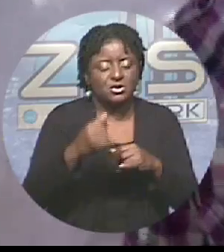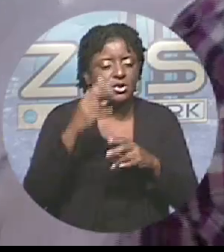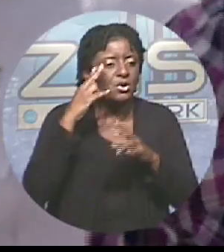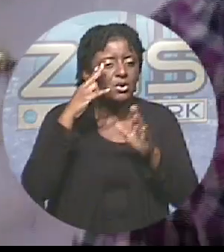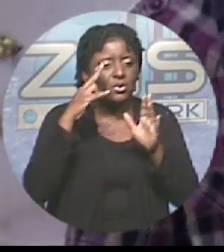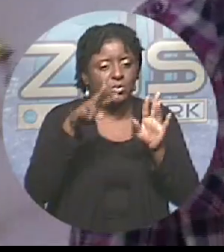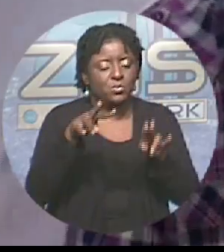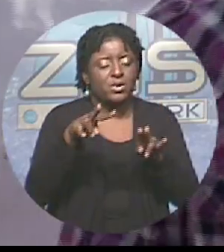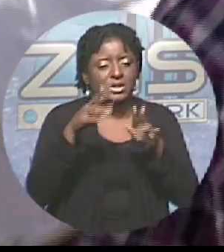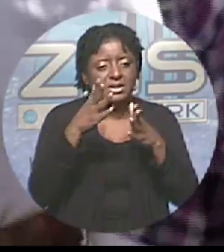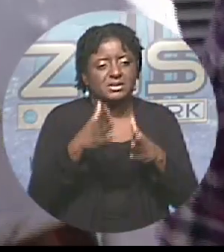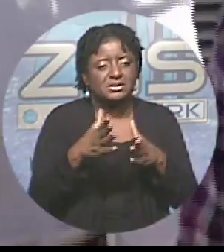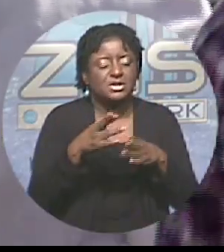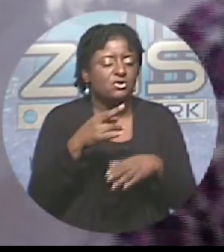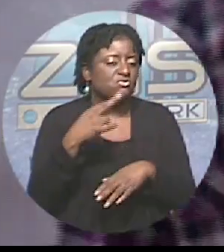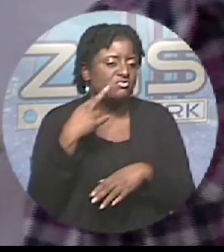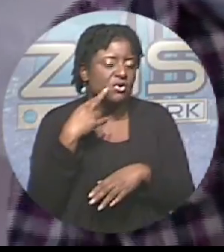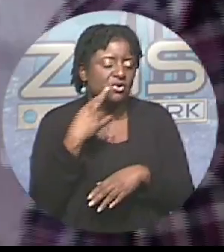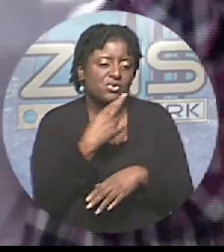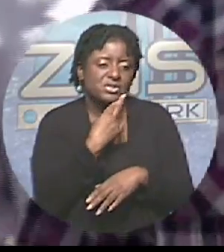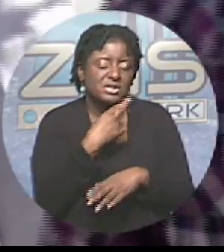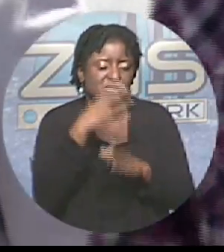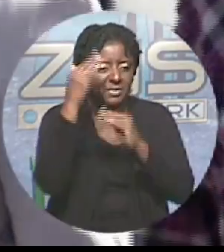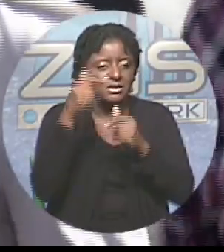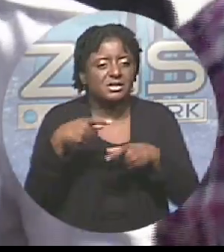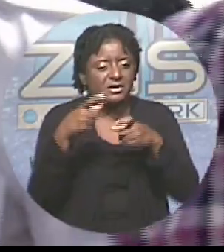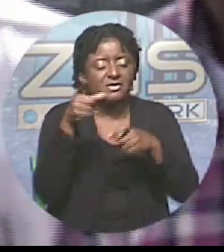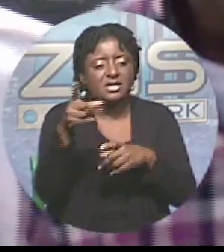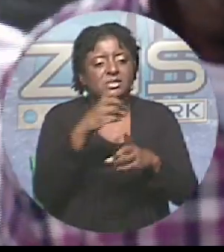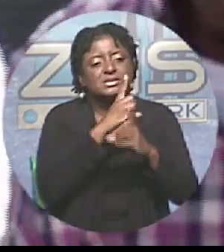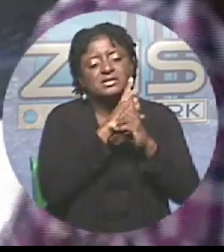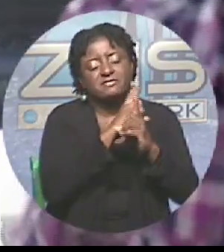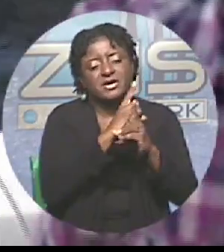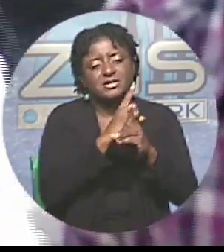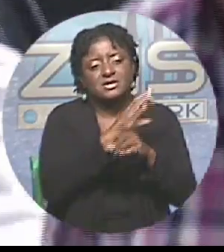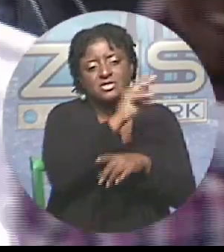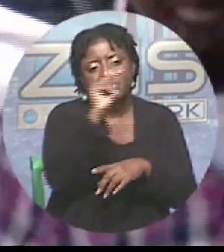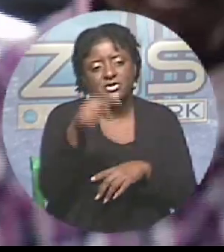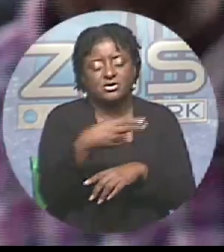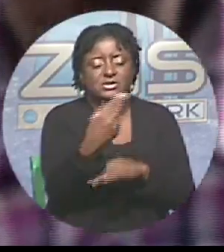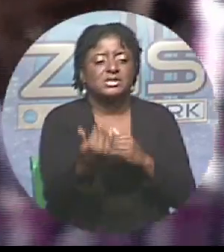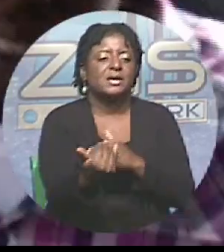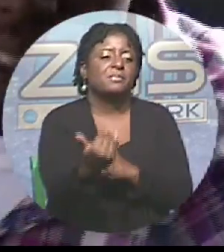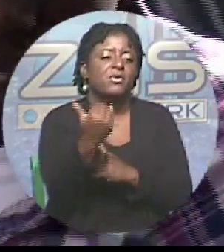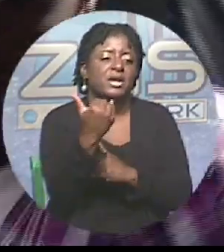his defense Thursday morning. Darrell Taylor and Aaron Johnson are prosecuting the case.